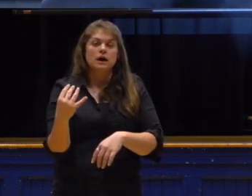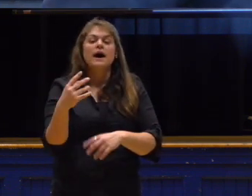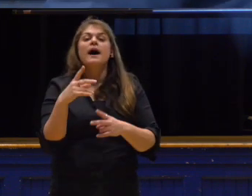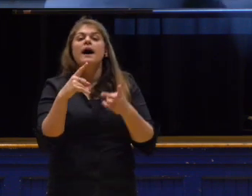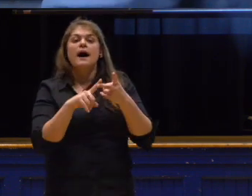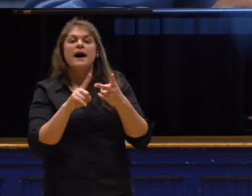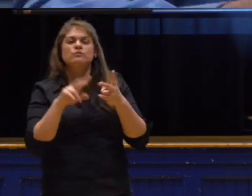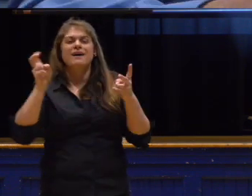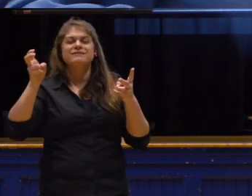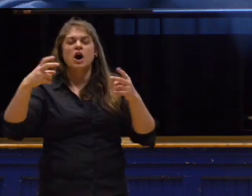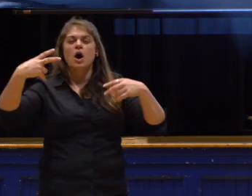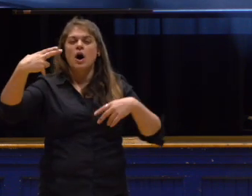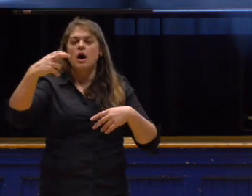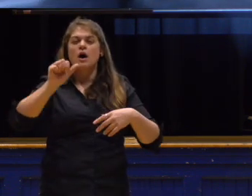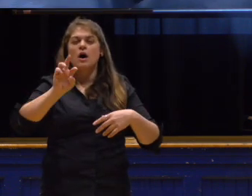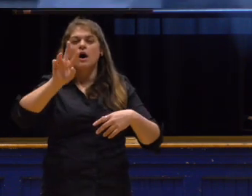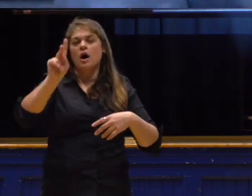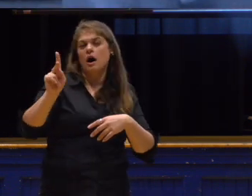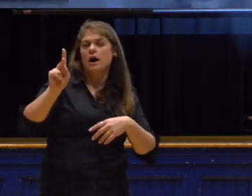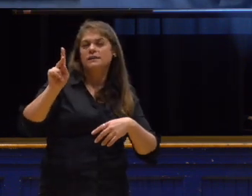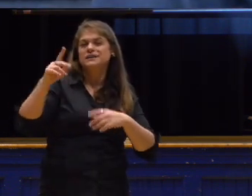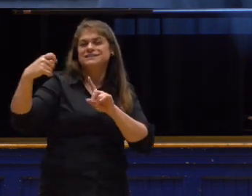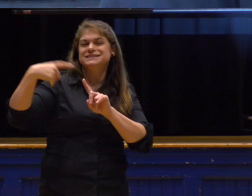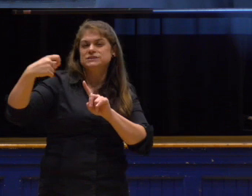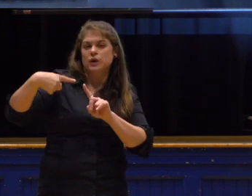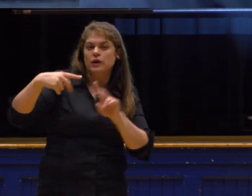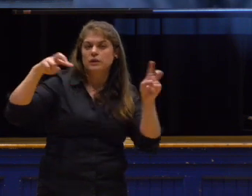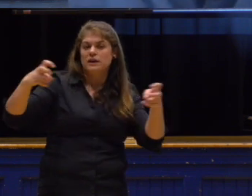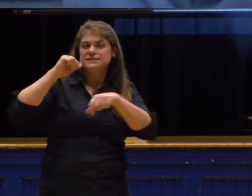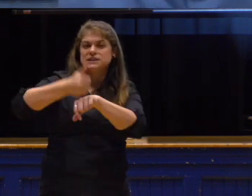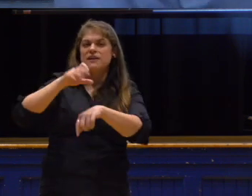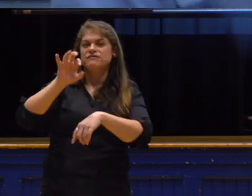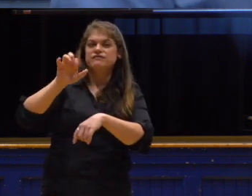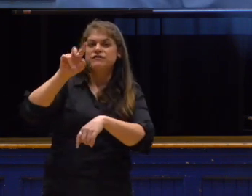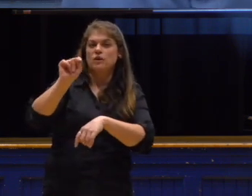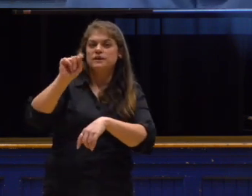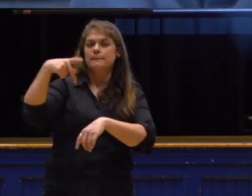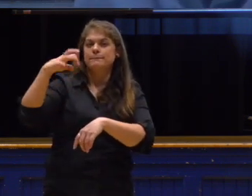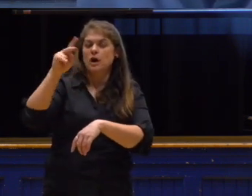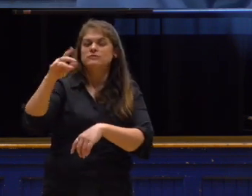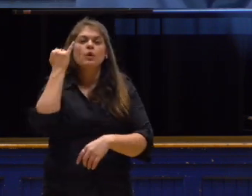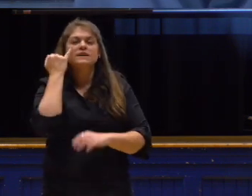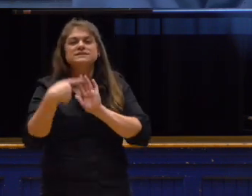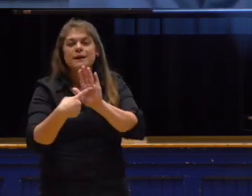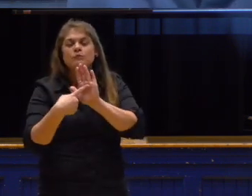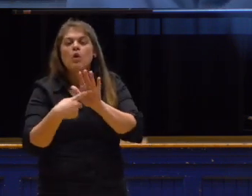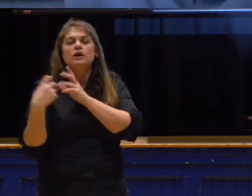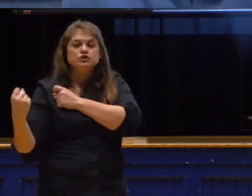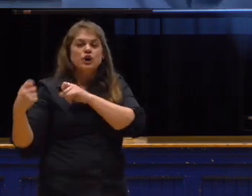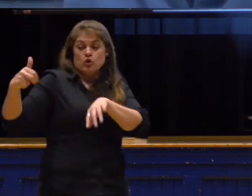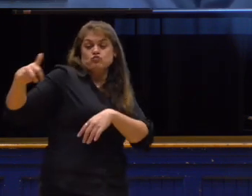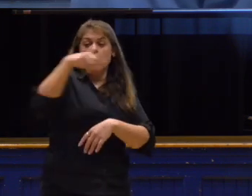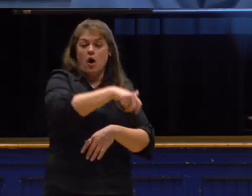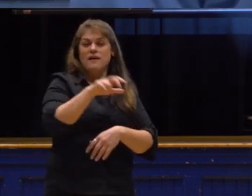there will be a hawk, what we call a hawk signal at Forest Park. So for vehicles, or if you're crossing